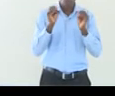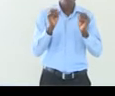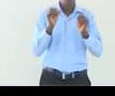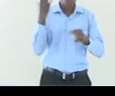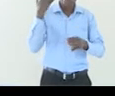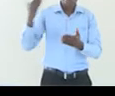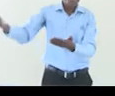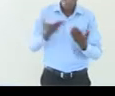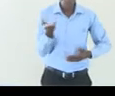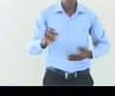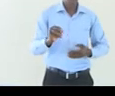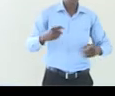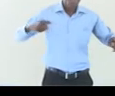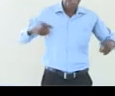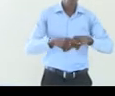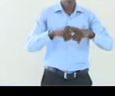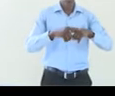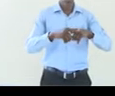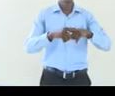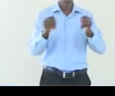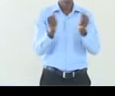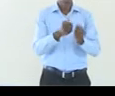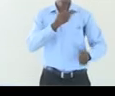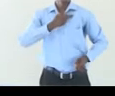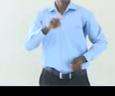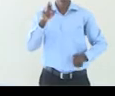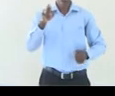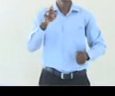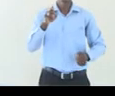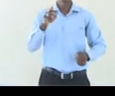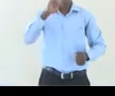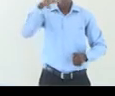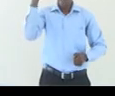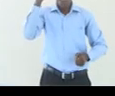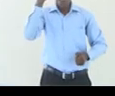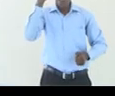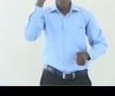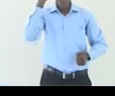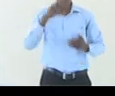scribes and the Pharisees what? The way I used to say, idiot.